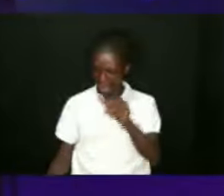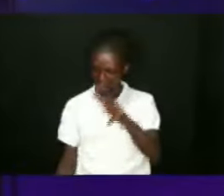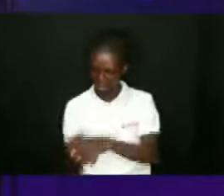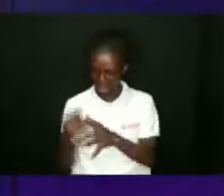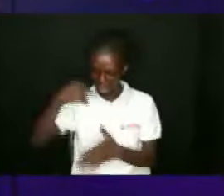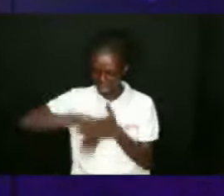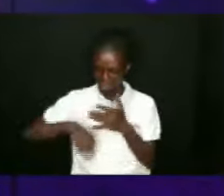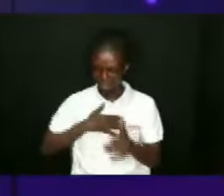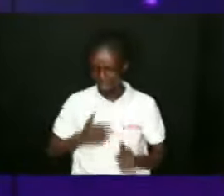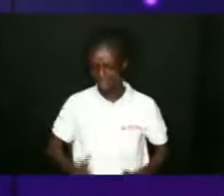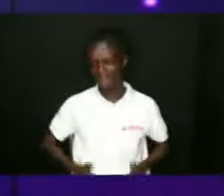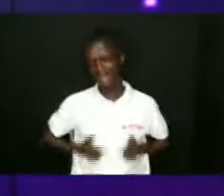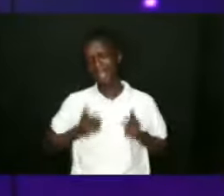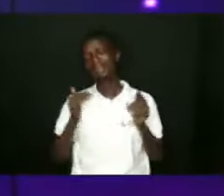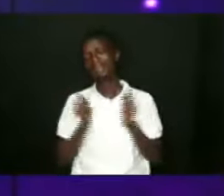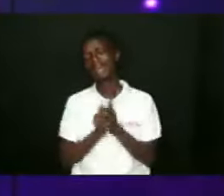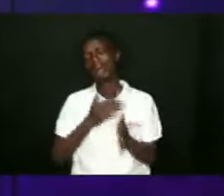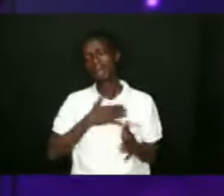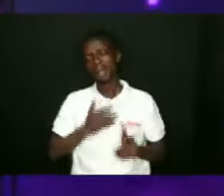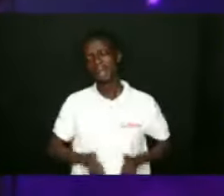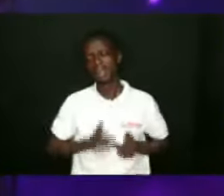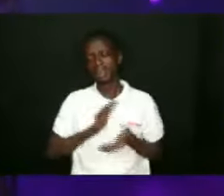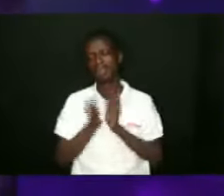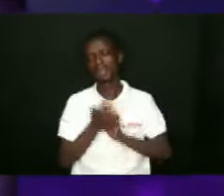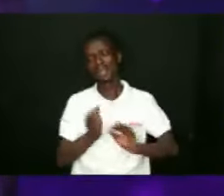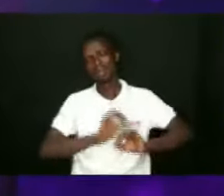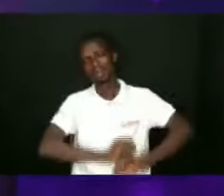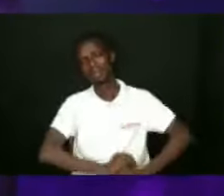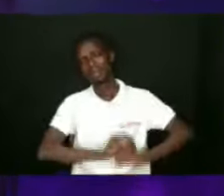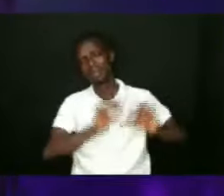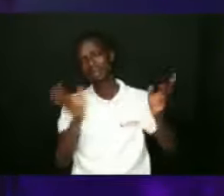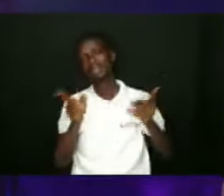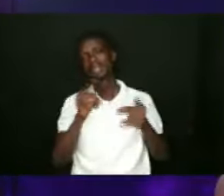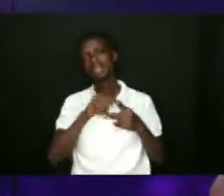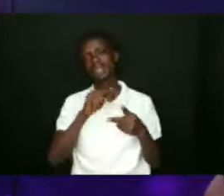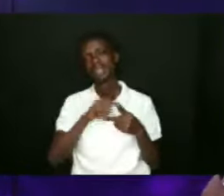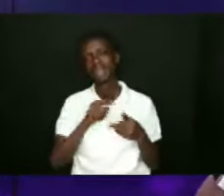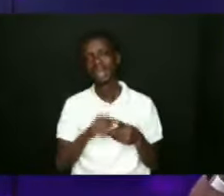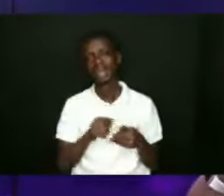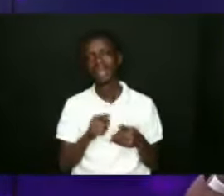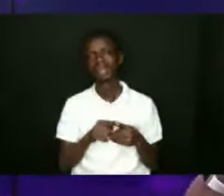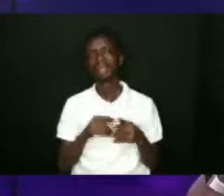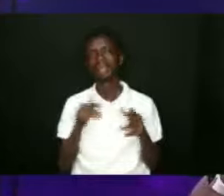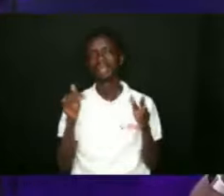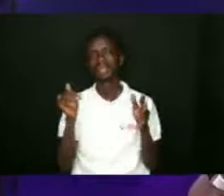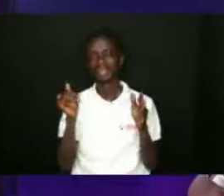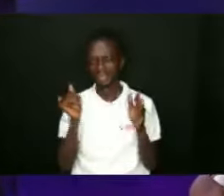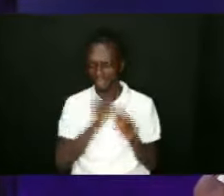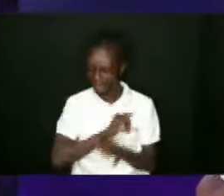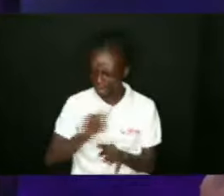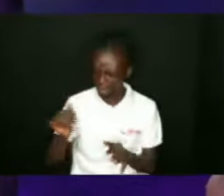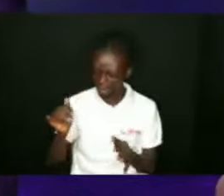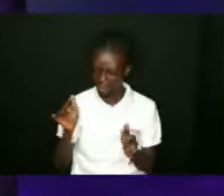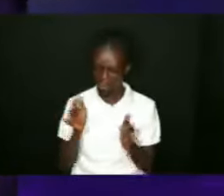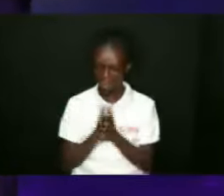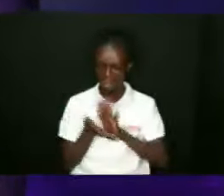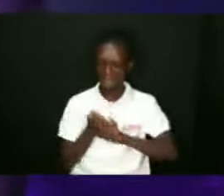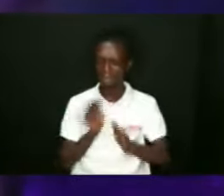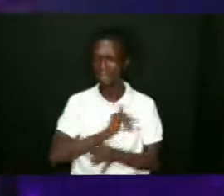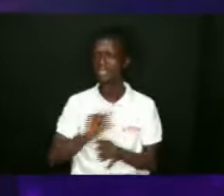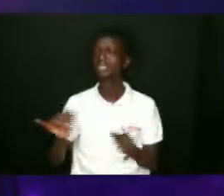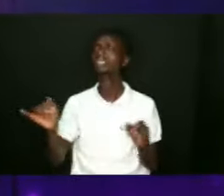And let my life begin to blossom. Let me flower Christ. In